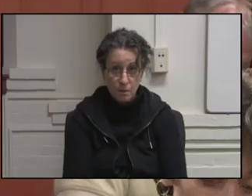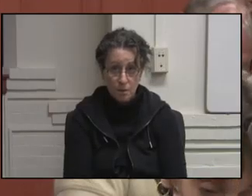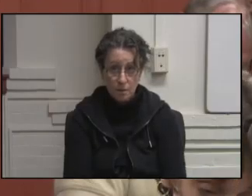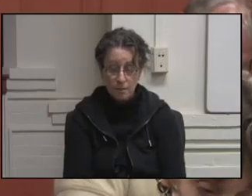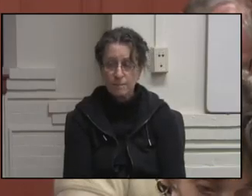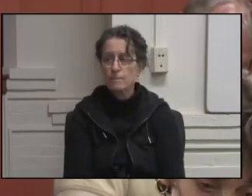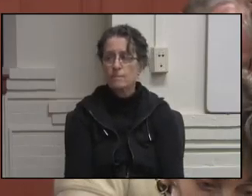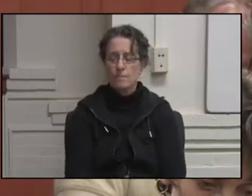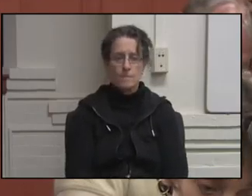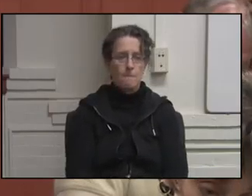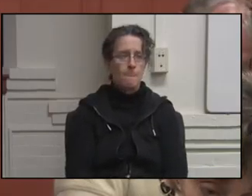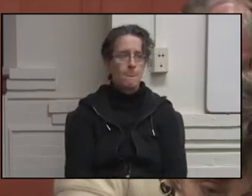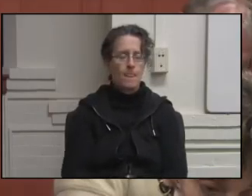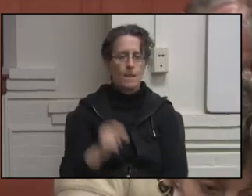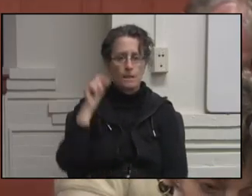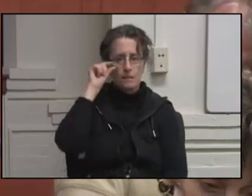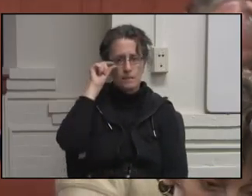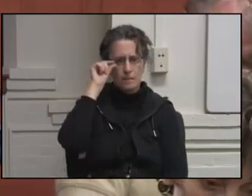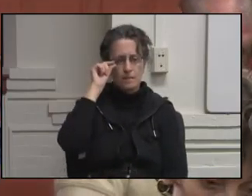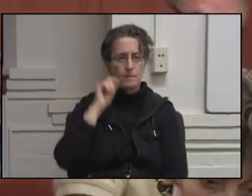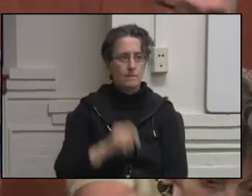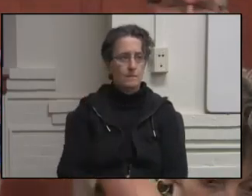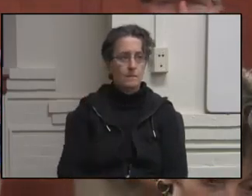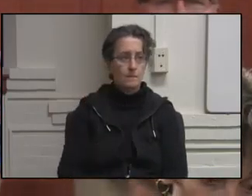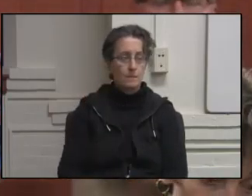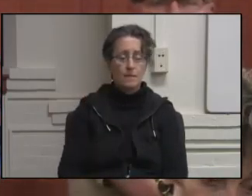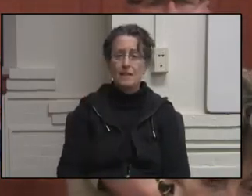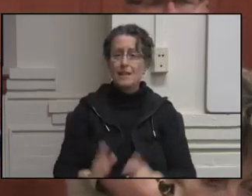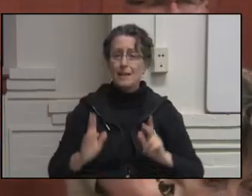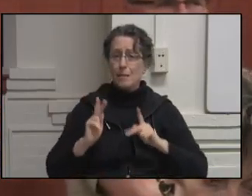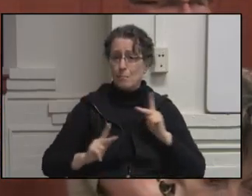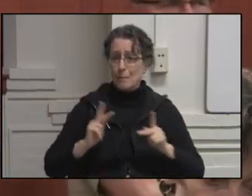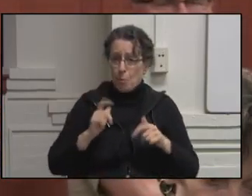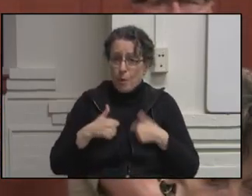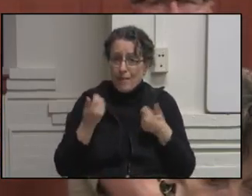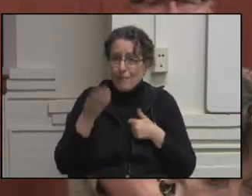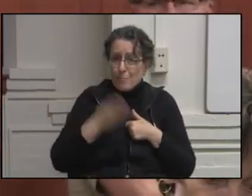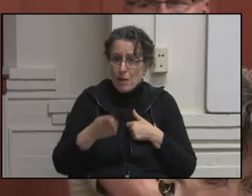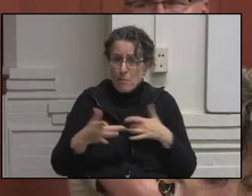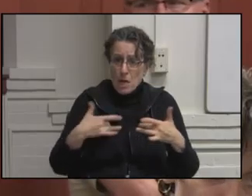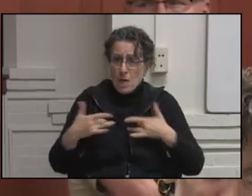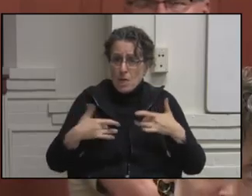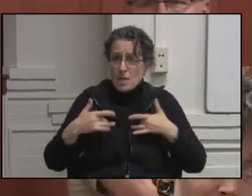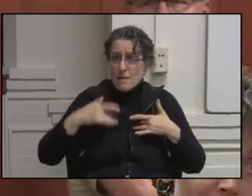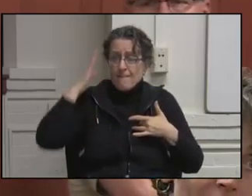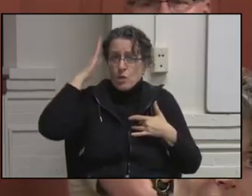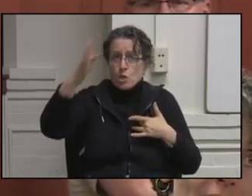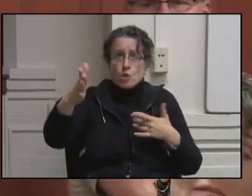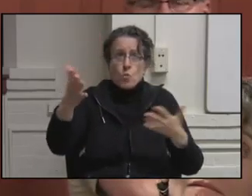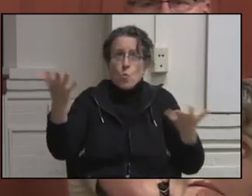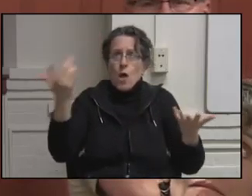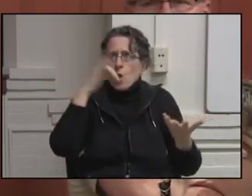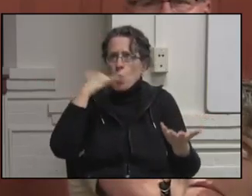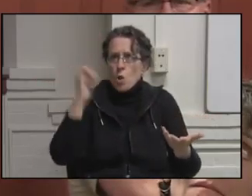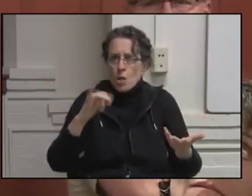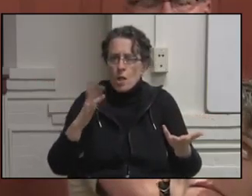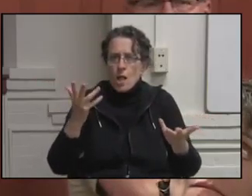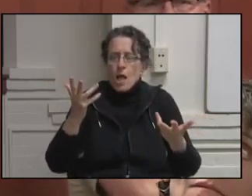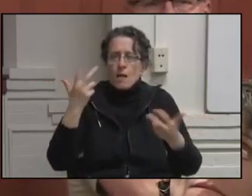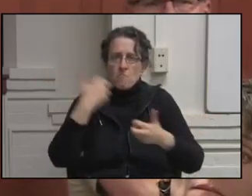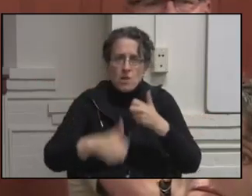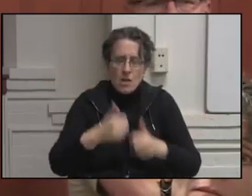as concern and apprehension and fear about the future begins to grow. And that's a lot of energy.